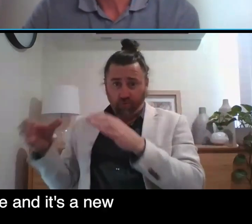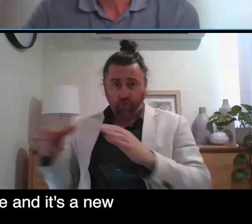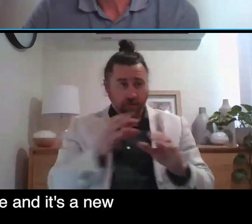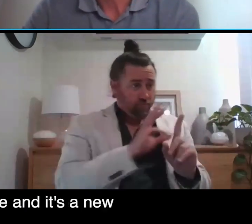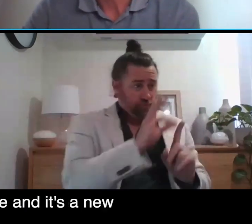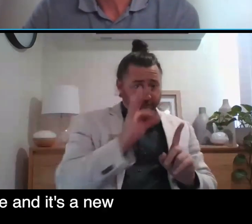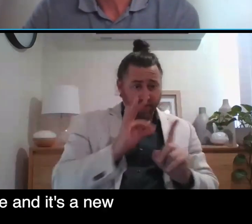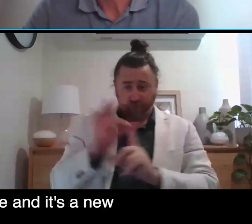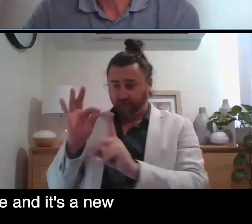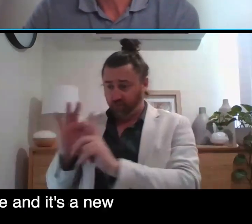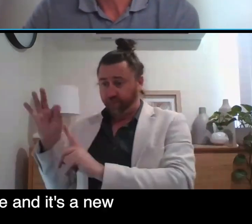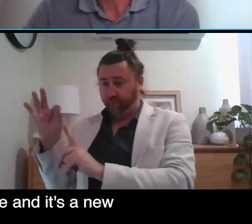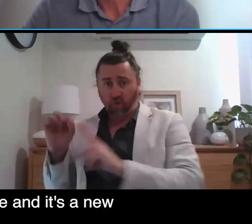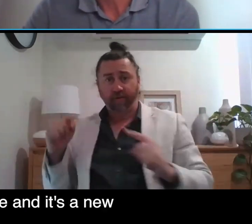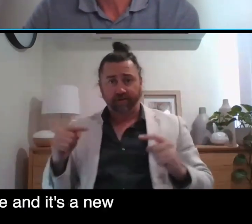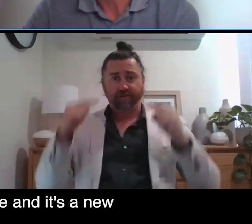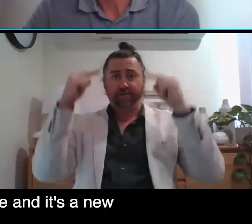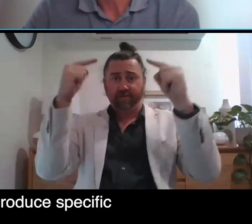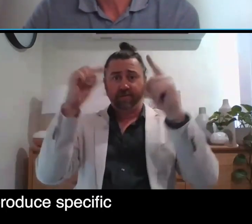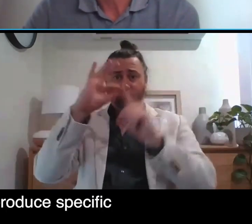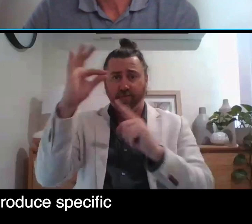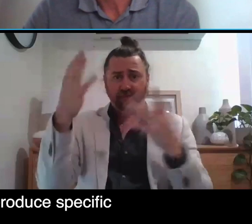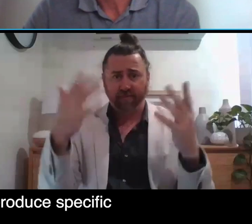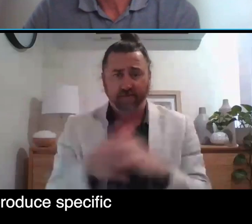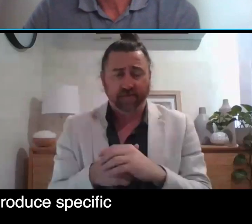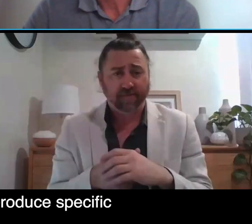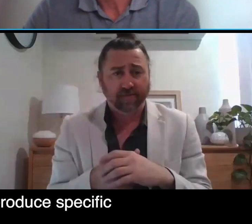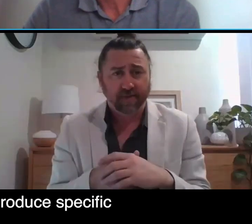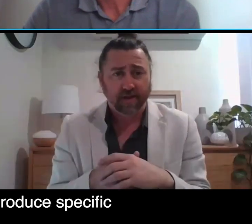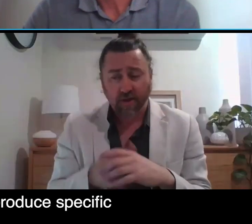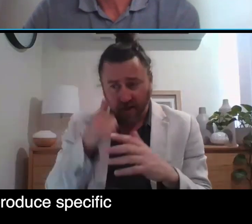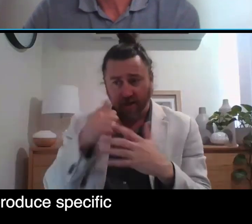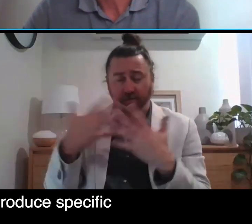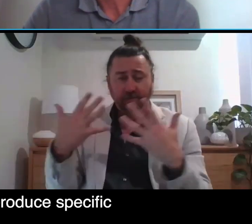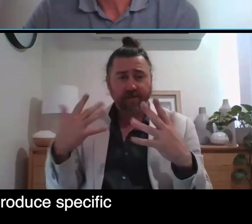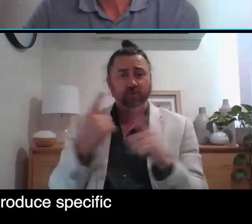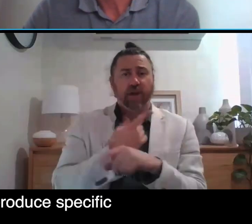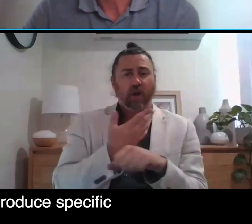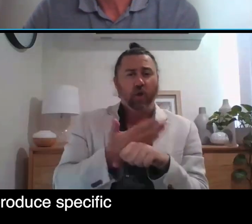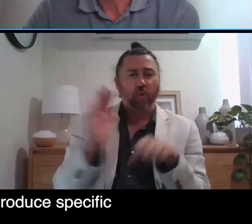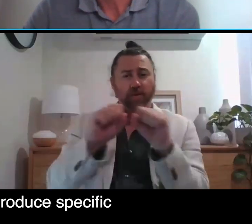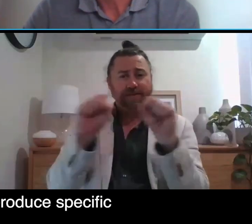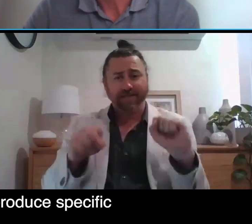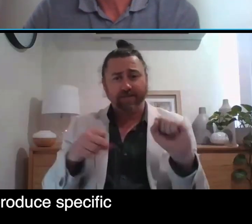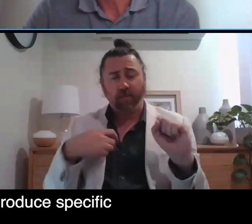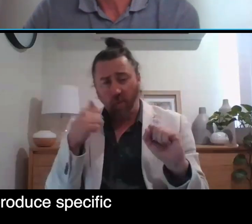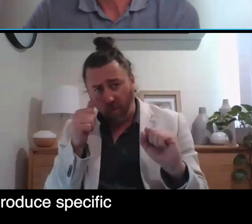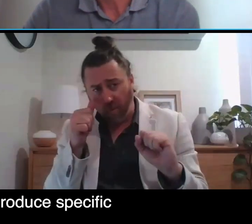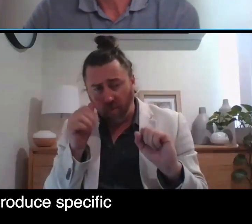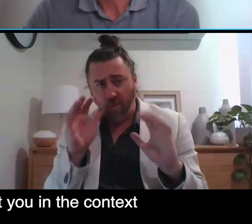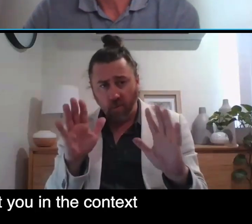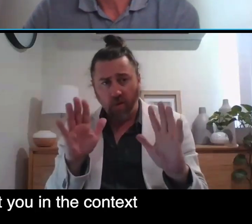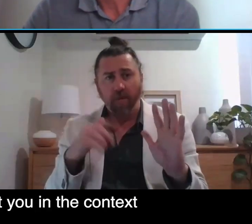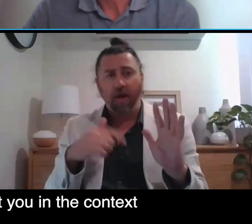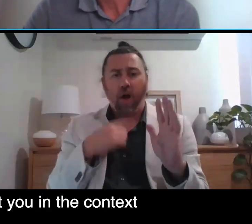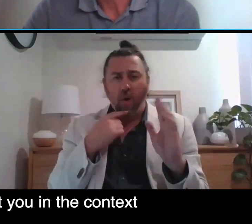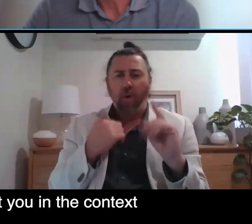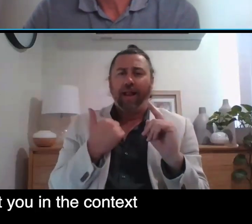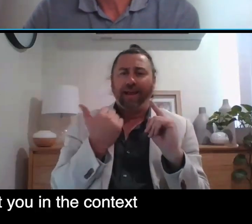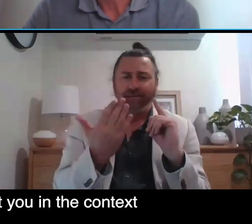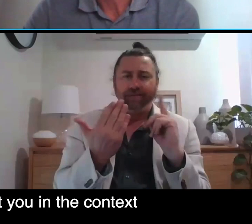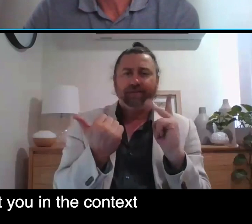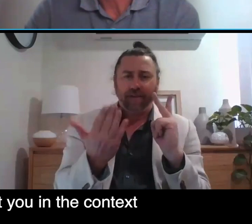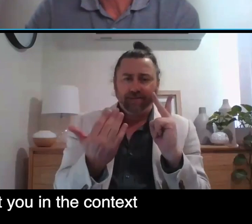so I know it's a big change and it's a new system, and certainly we will produce specific